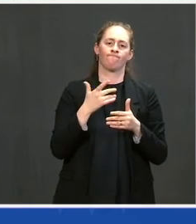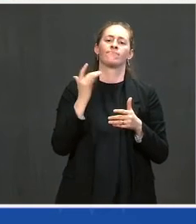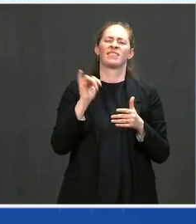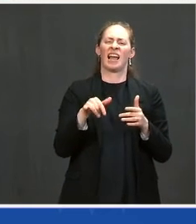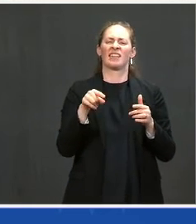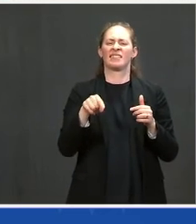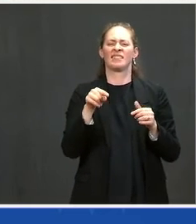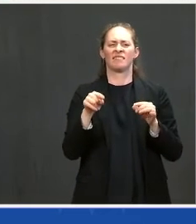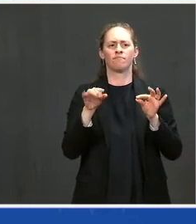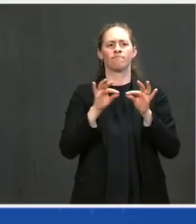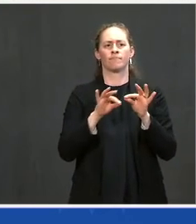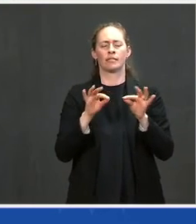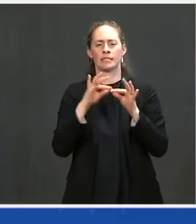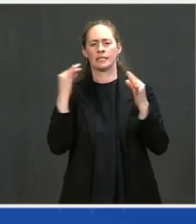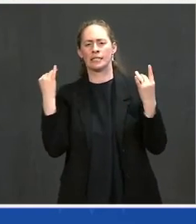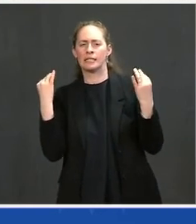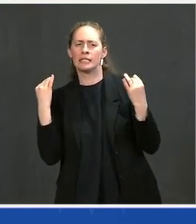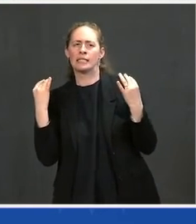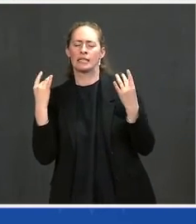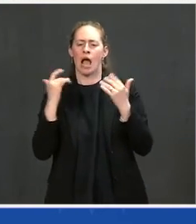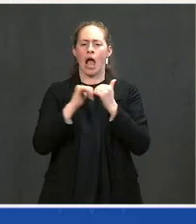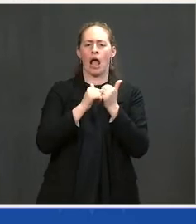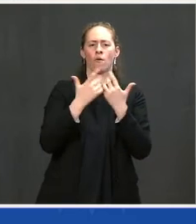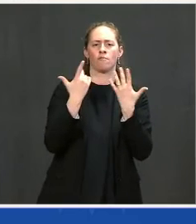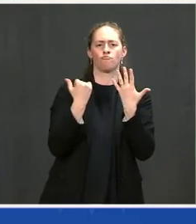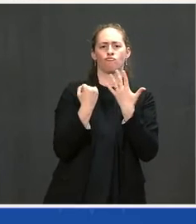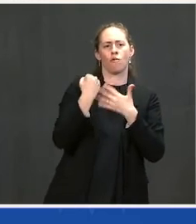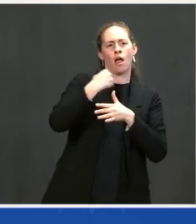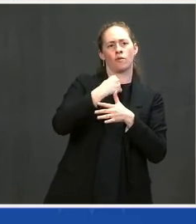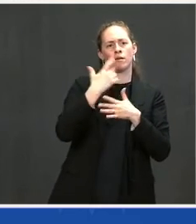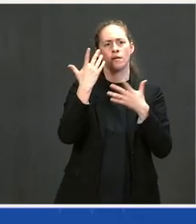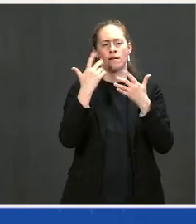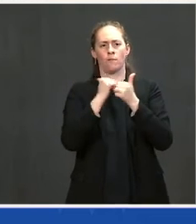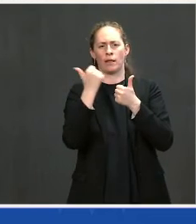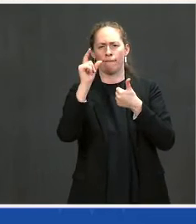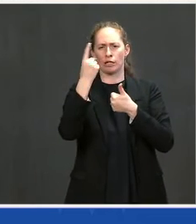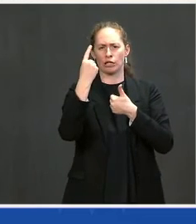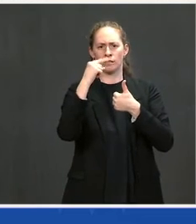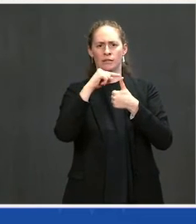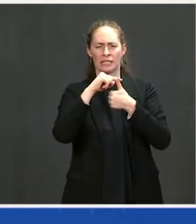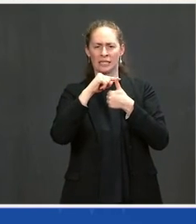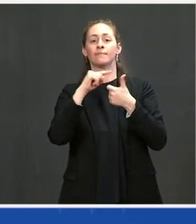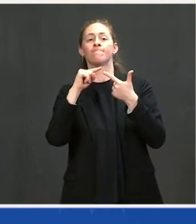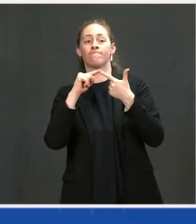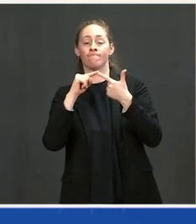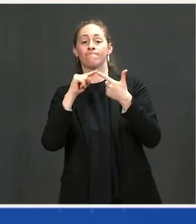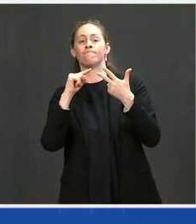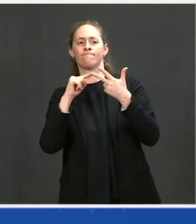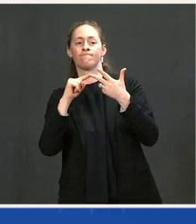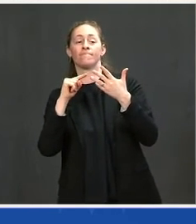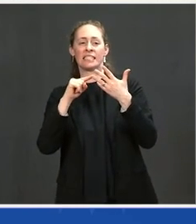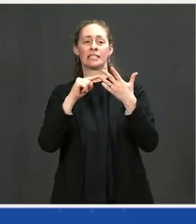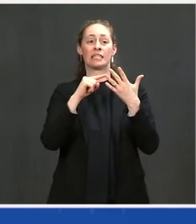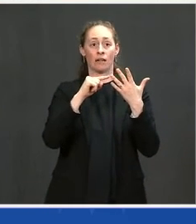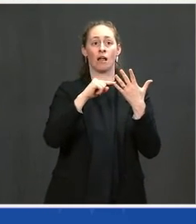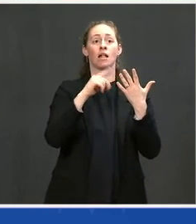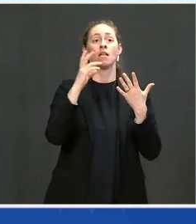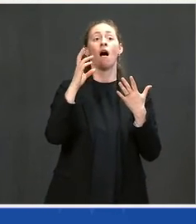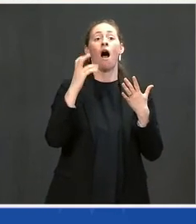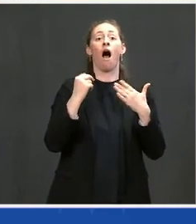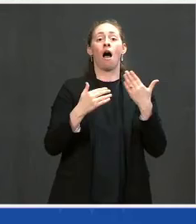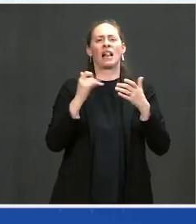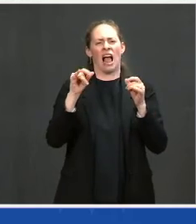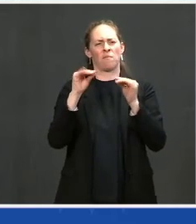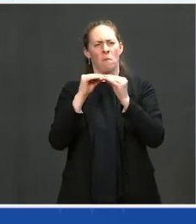decide in priorities what needs to be done. The next major initiative is, and I'll